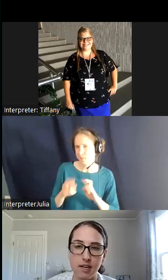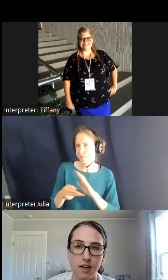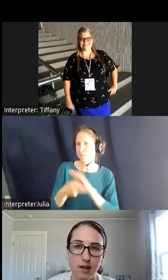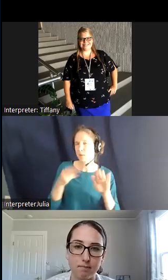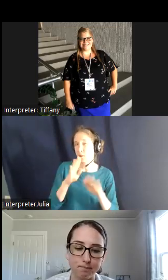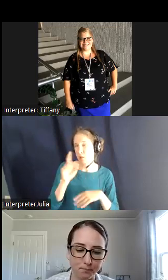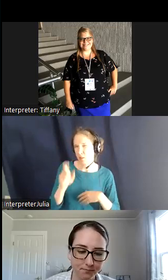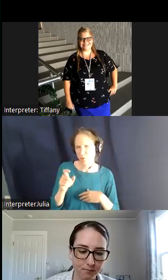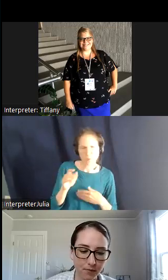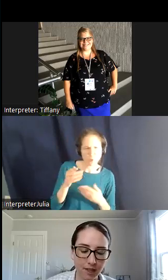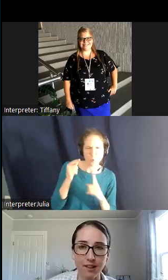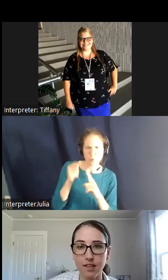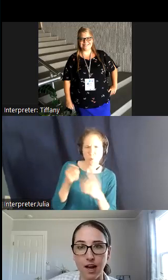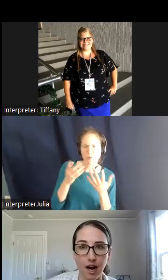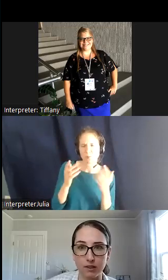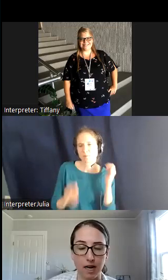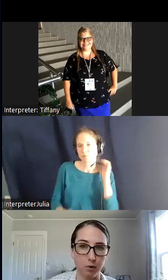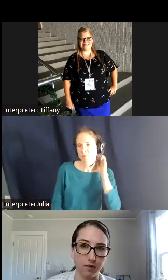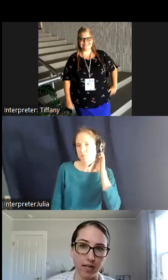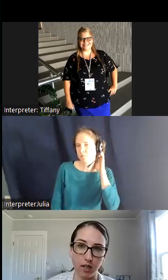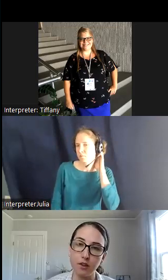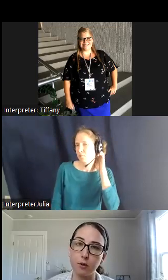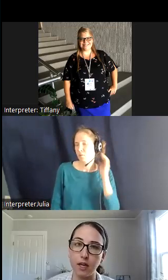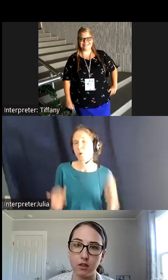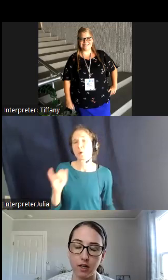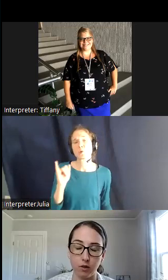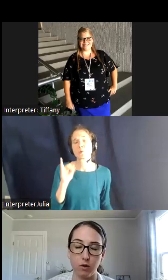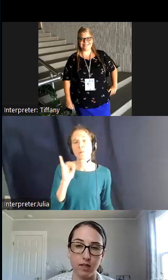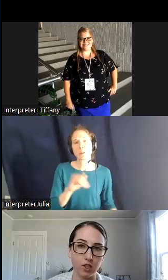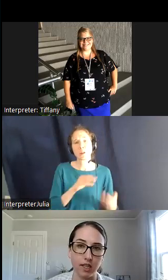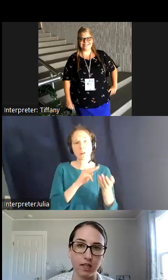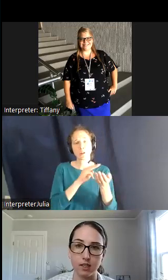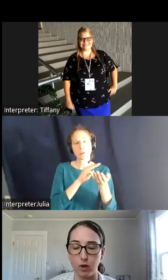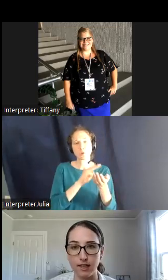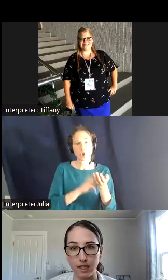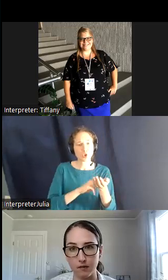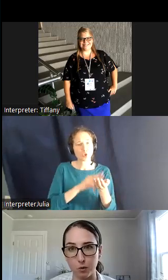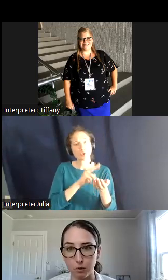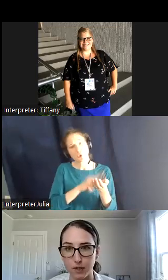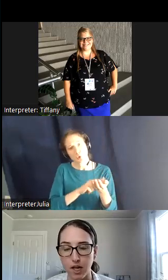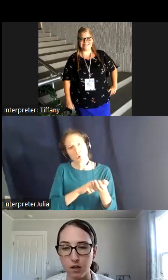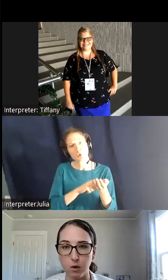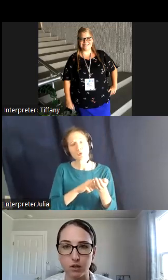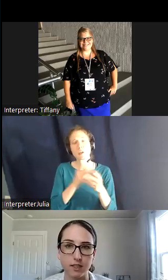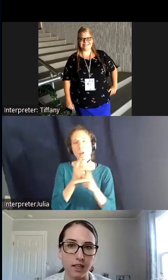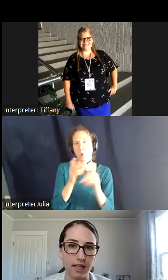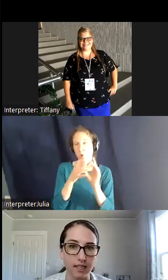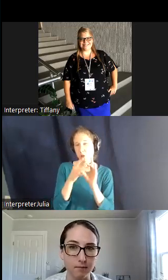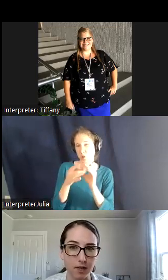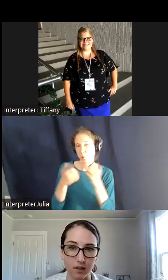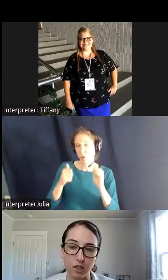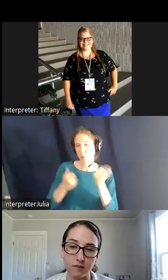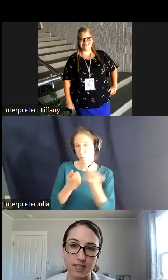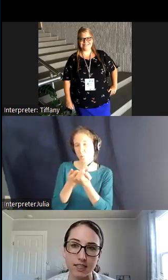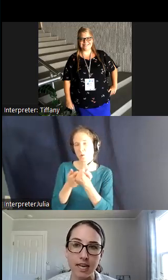identified. And then how is that provider through care coordination supporting that individual to reach that goal? So is that connecting